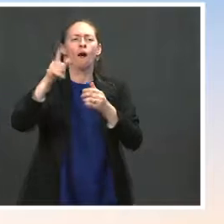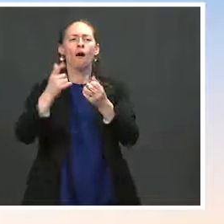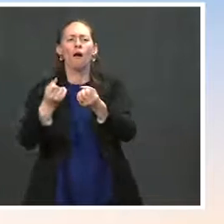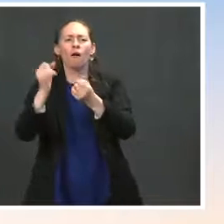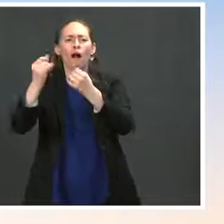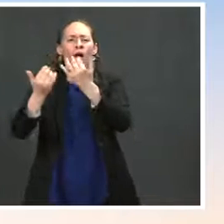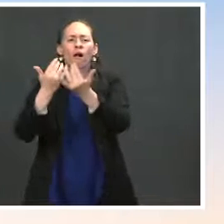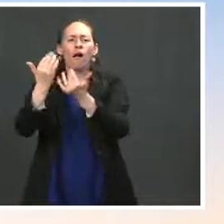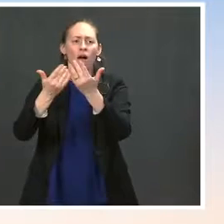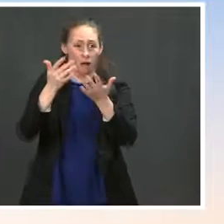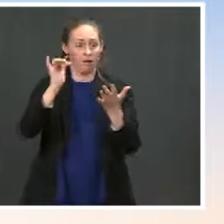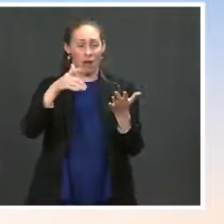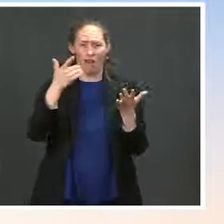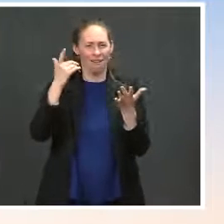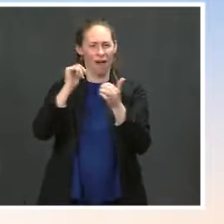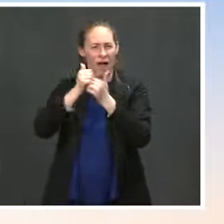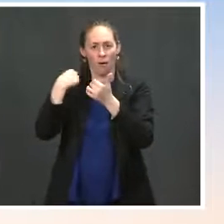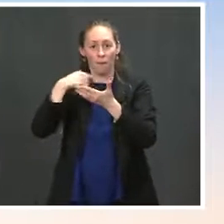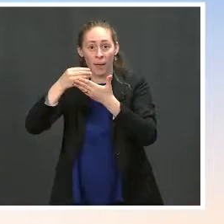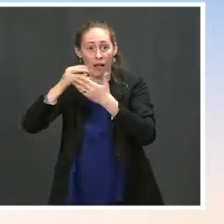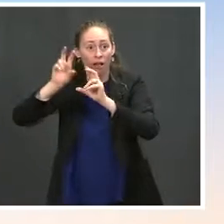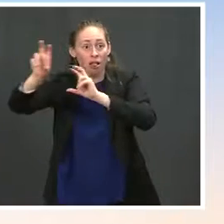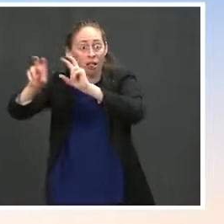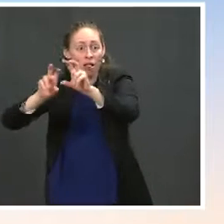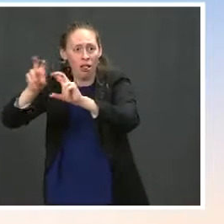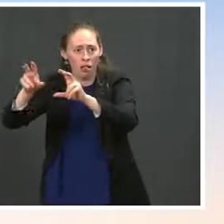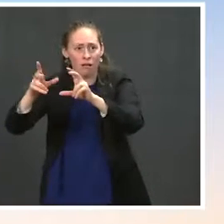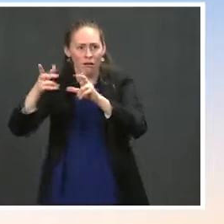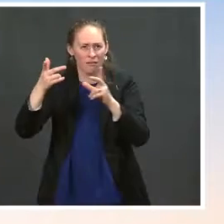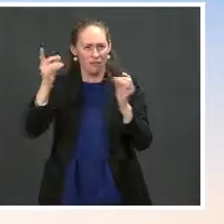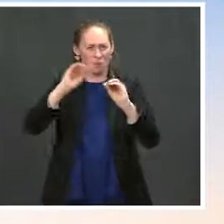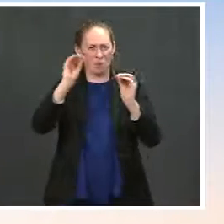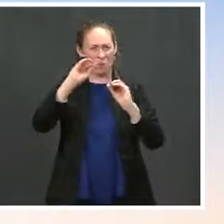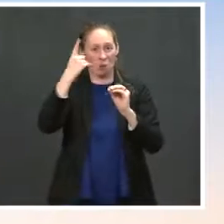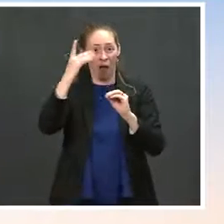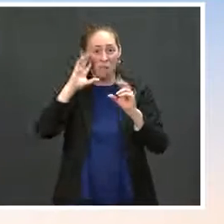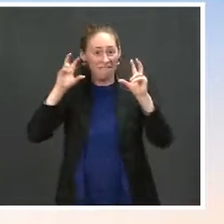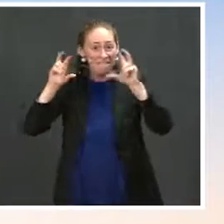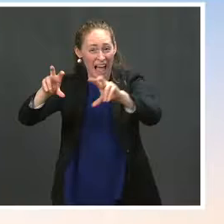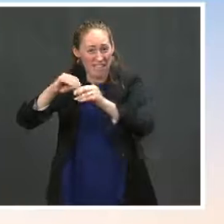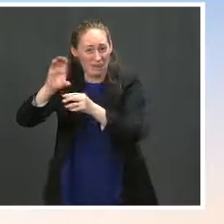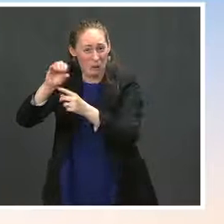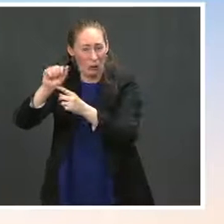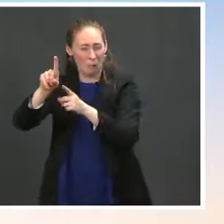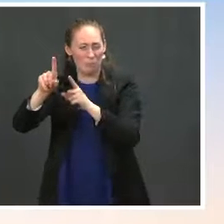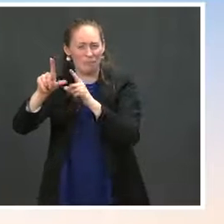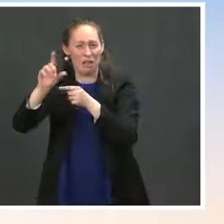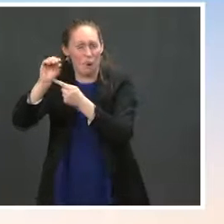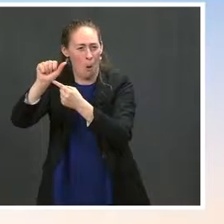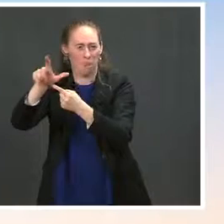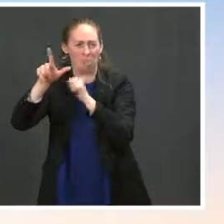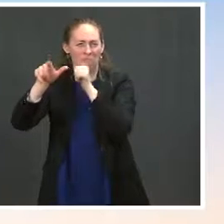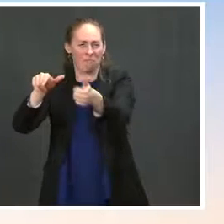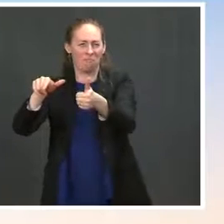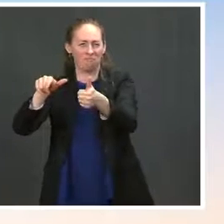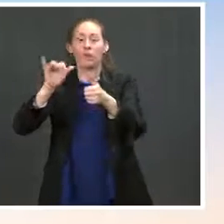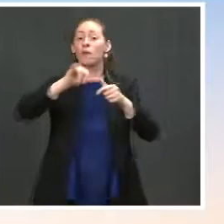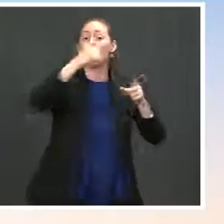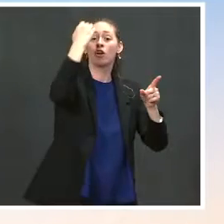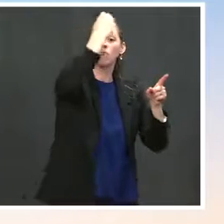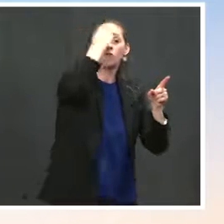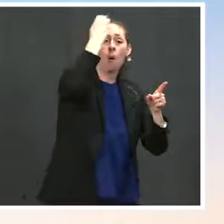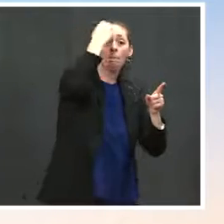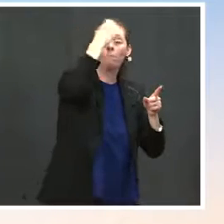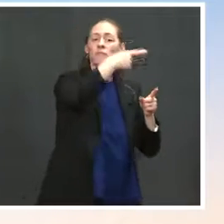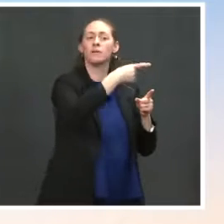no individual is going to throw the money down there. Same thing in Europe today. Now starting in other countries. You just heard Korea to say, we're